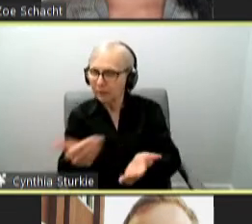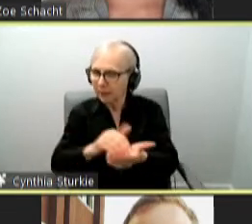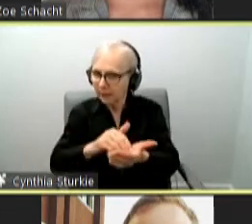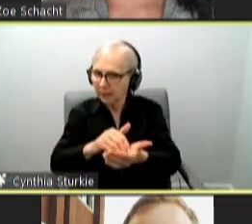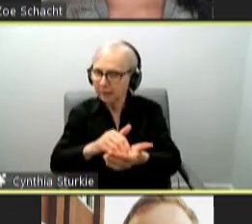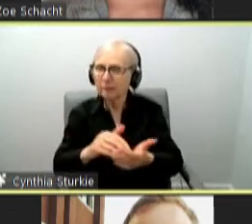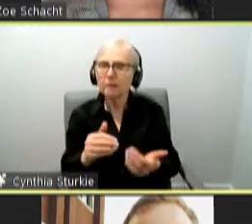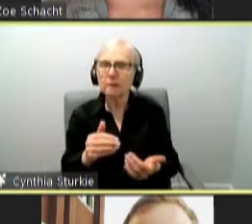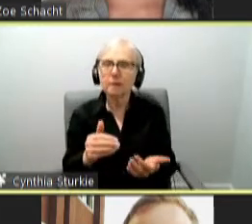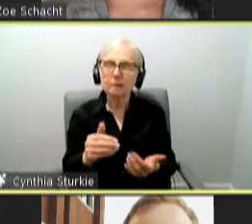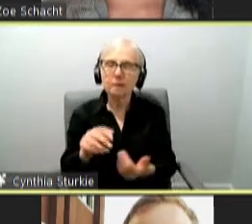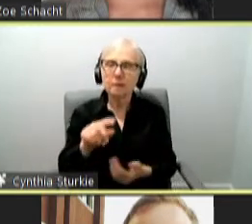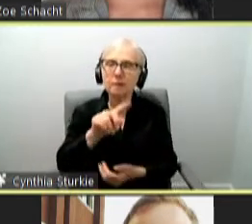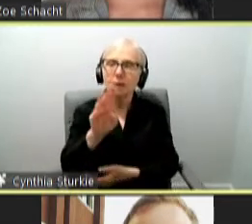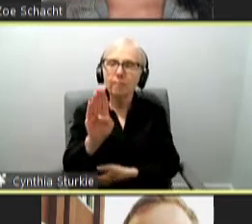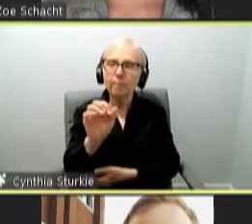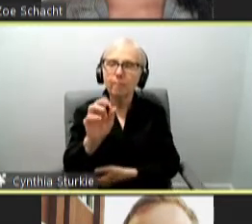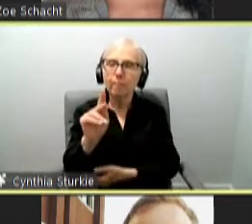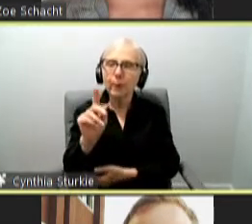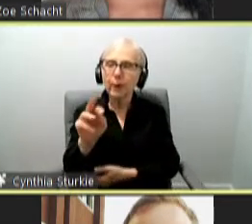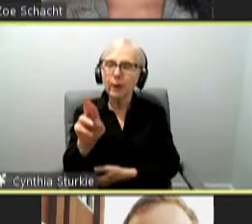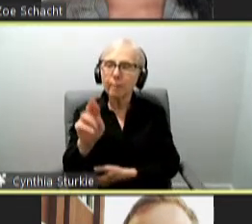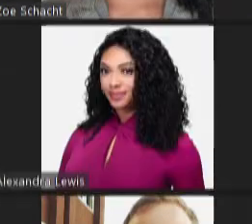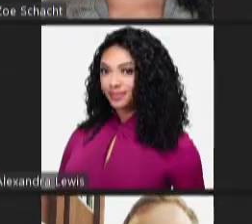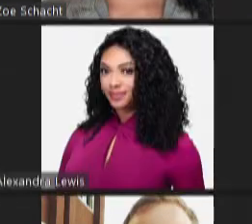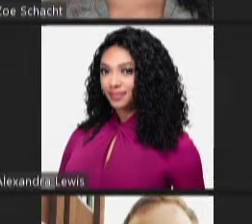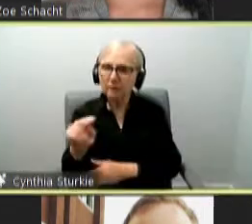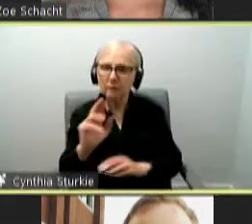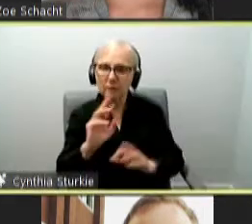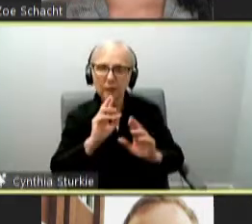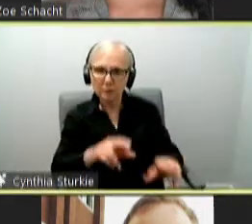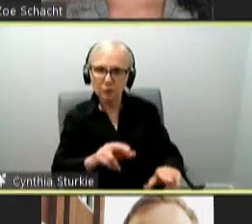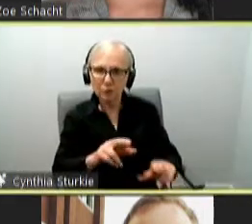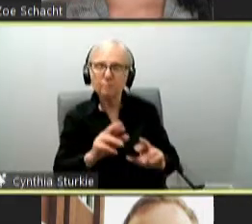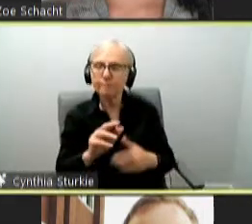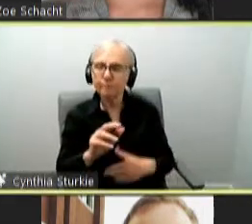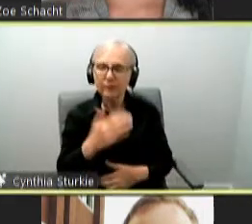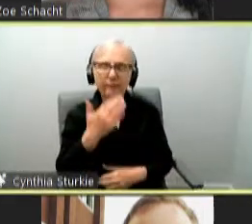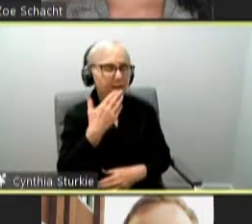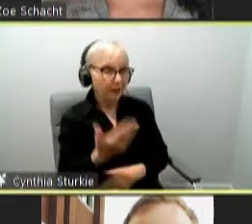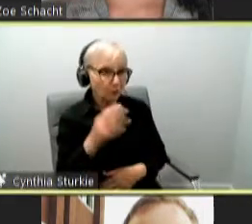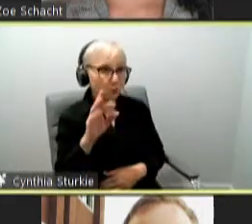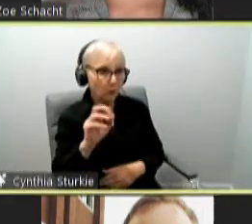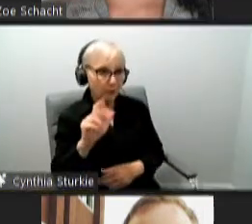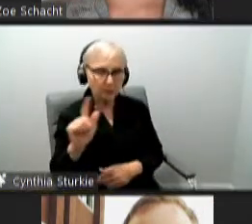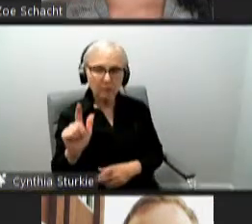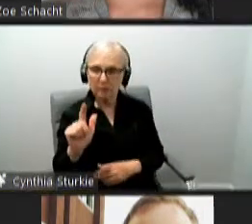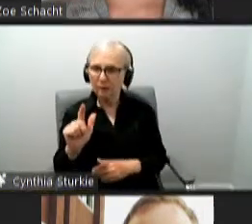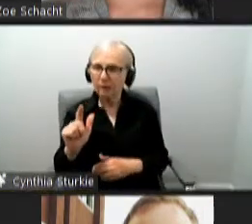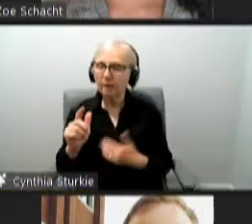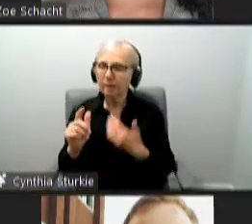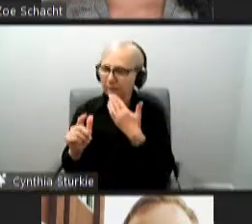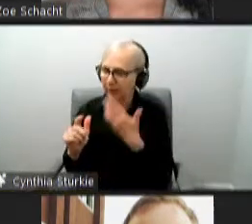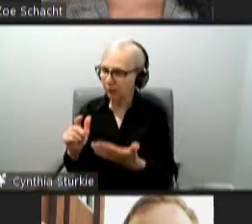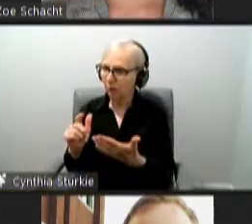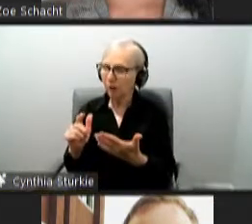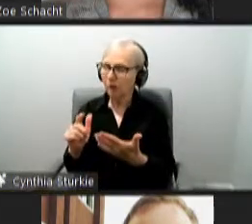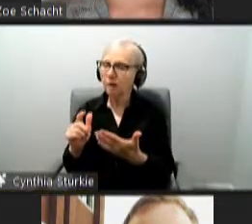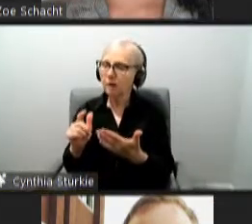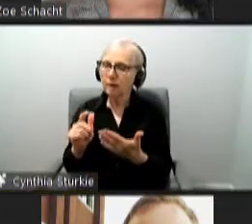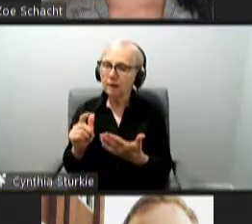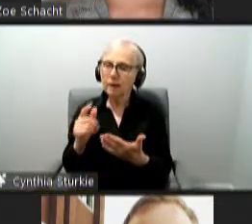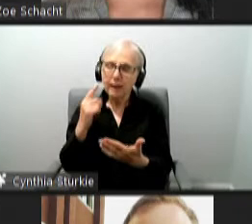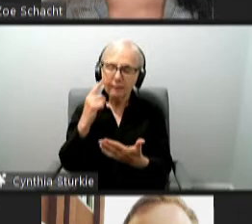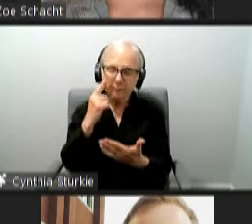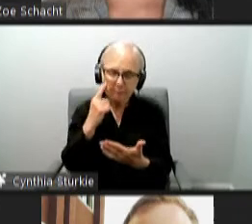I don't know, Director Bookman, do you want to comment on that? Sure. Thanks, Rachel. Meg, I'll try to answer your question the best I can. I